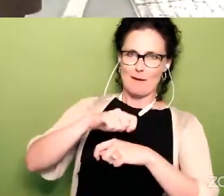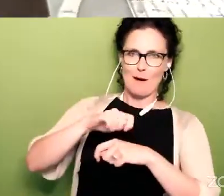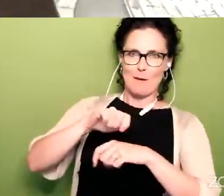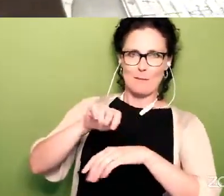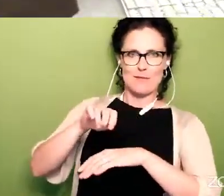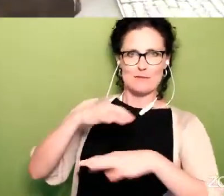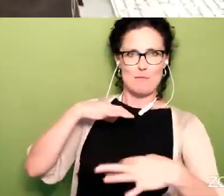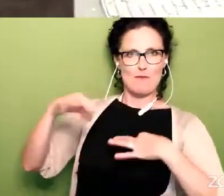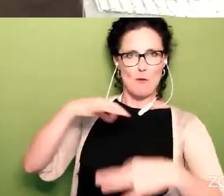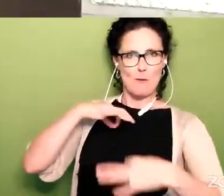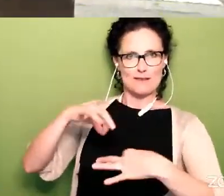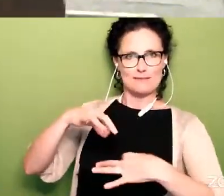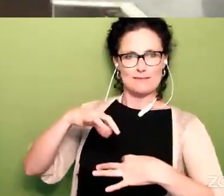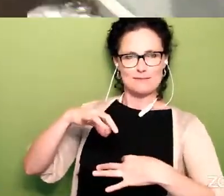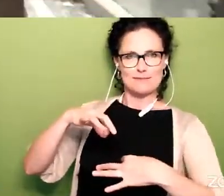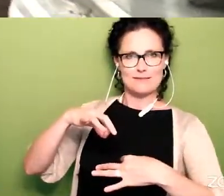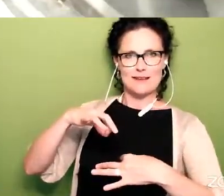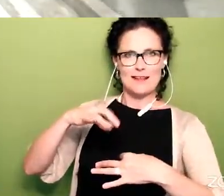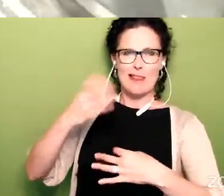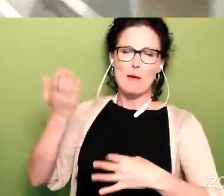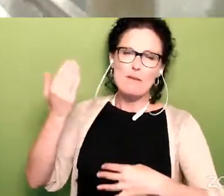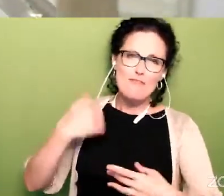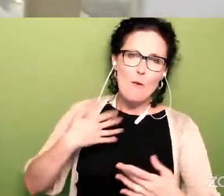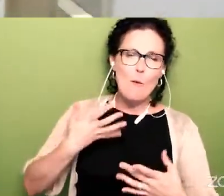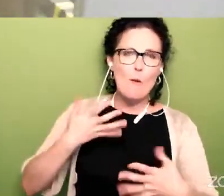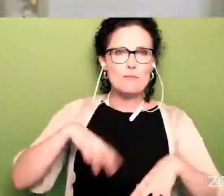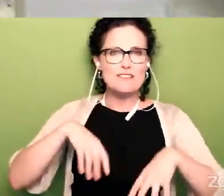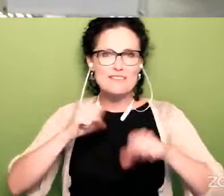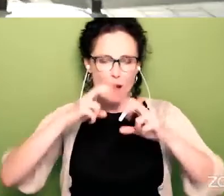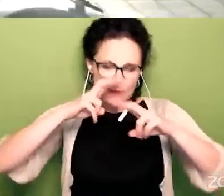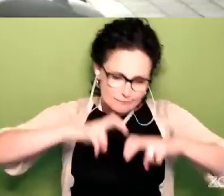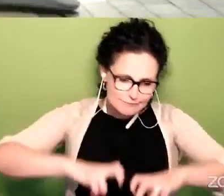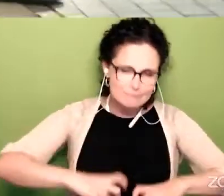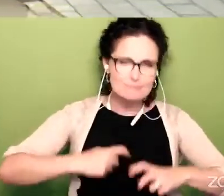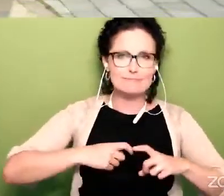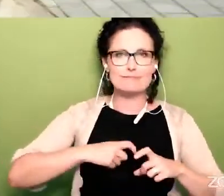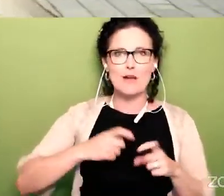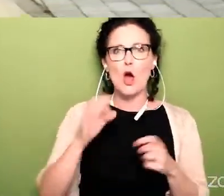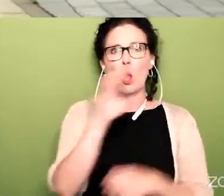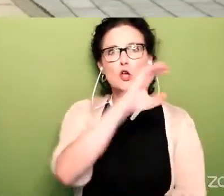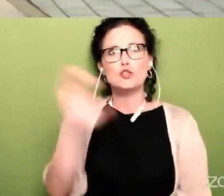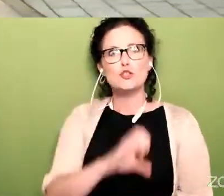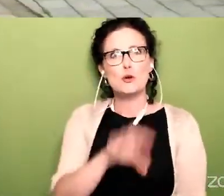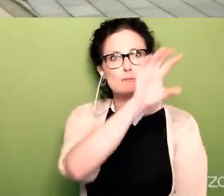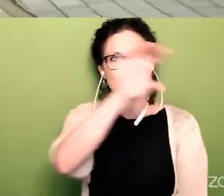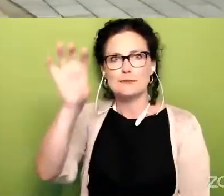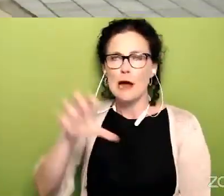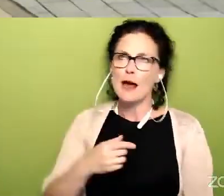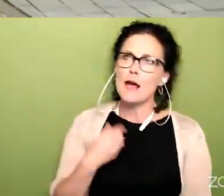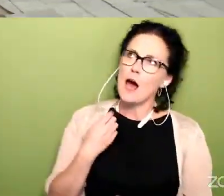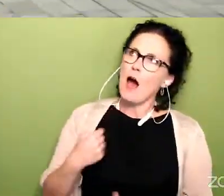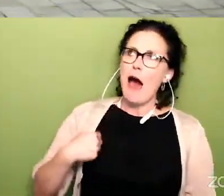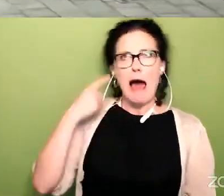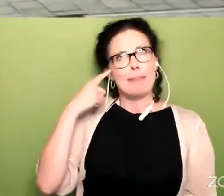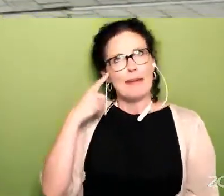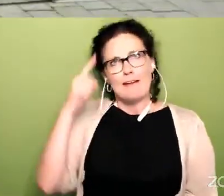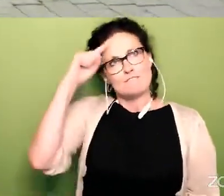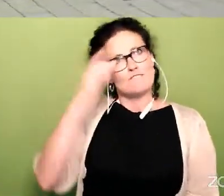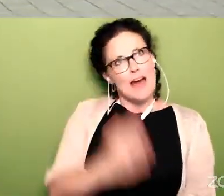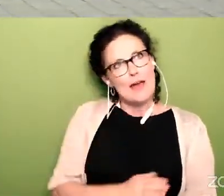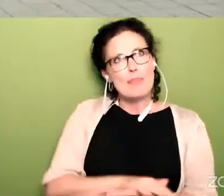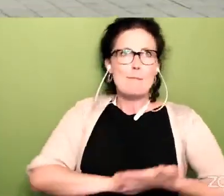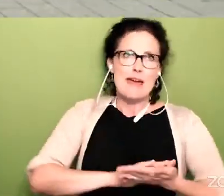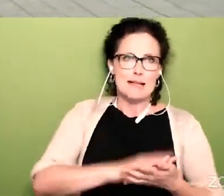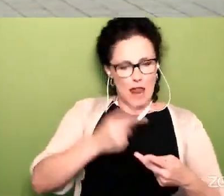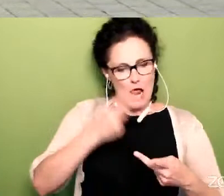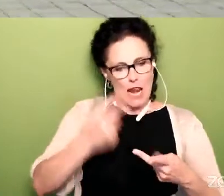it's extrapolated into being this whole performance and this whole piece that conveys our ideas, but in a way that we